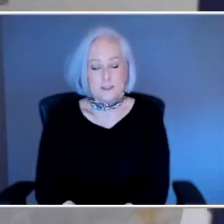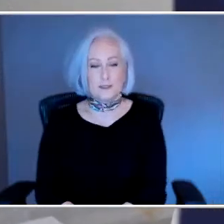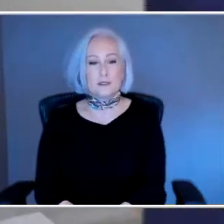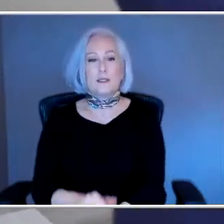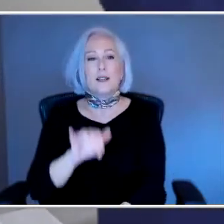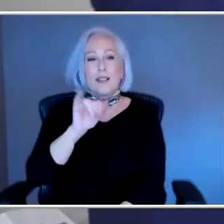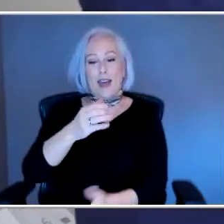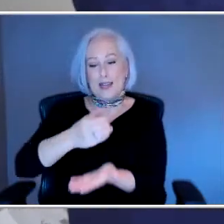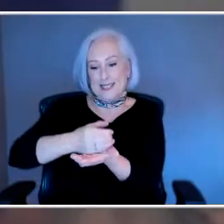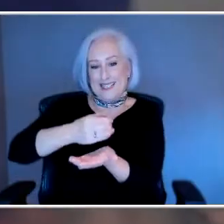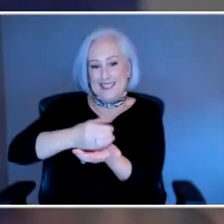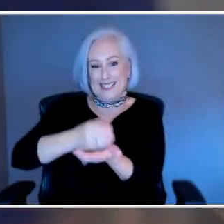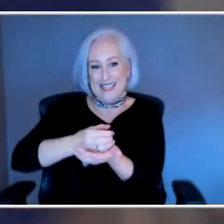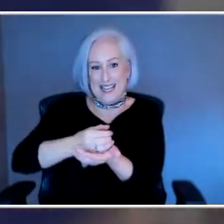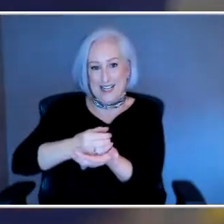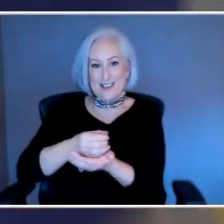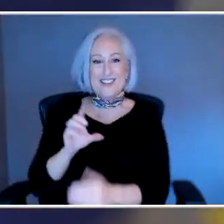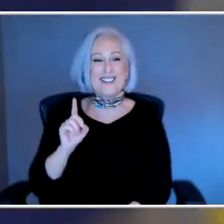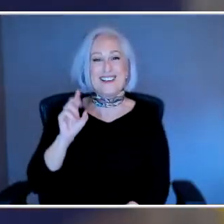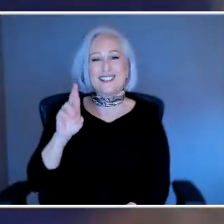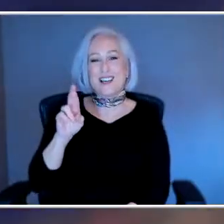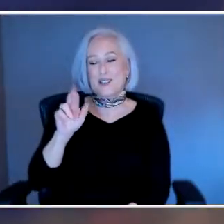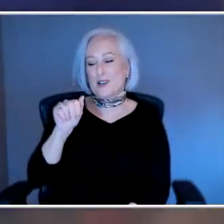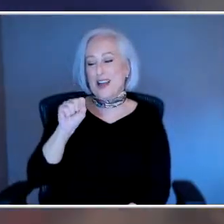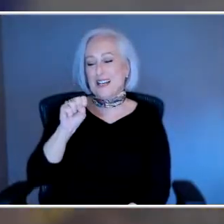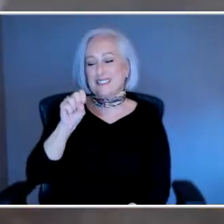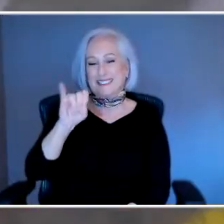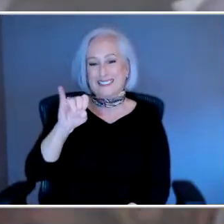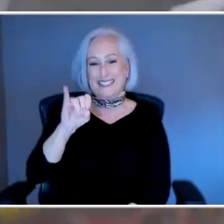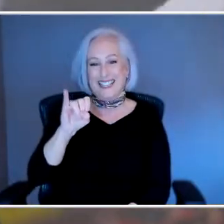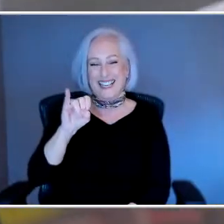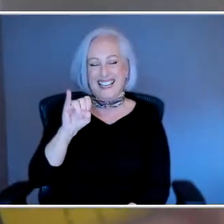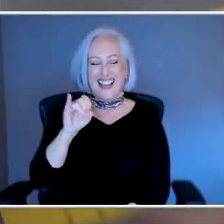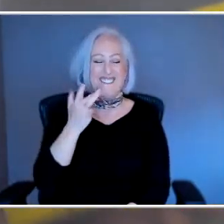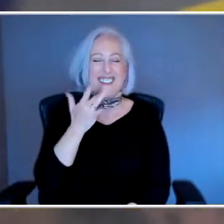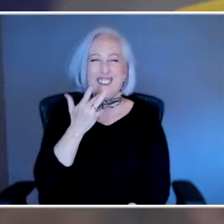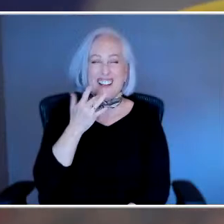Dr. Ossie's favorite because he gets 100 from me in a case. I bet.